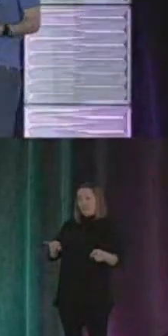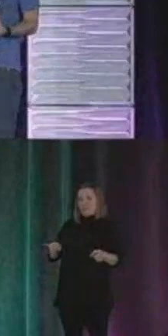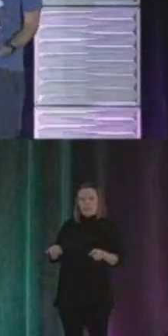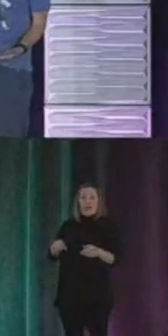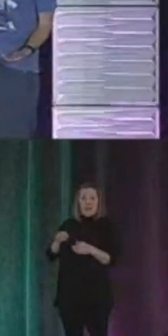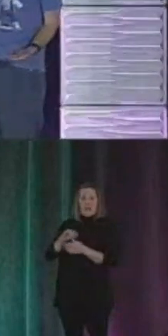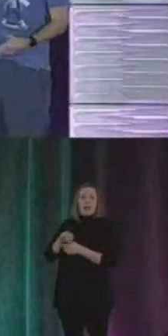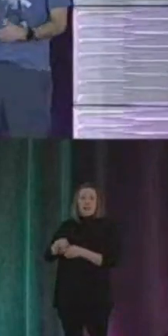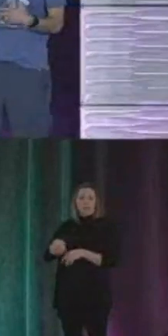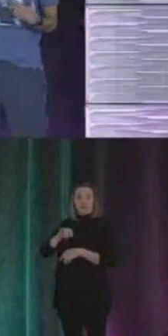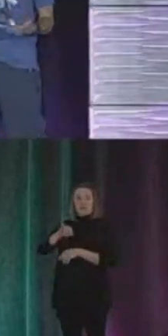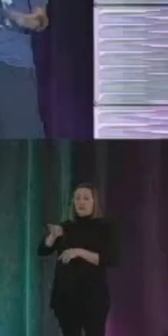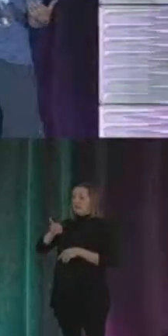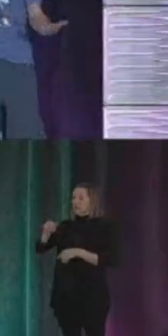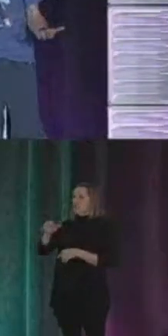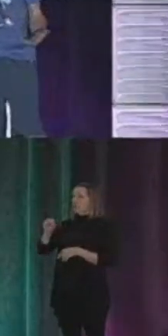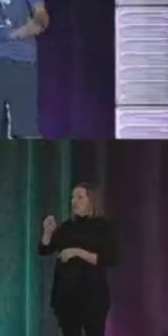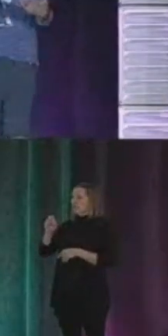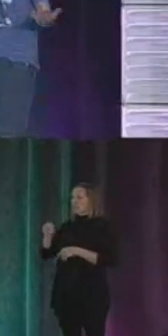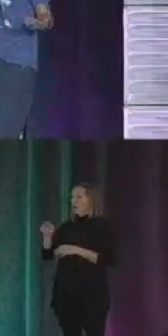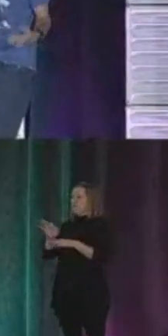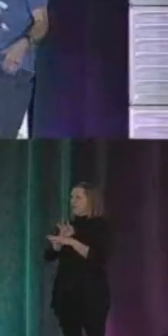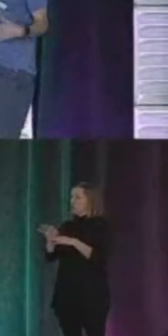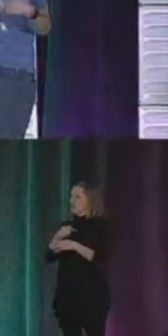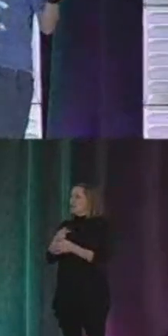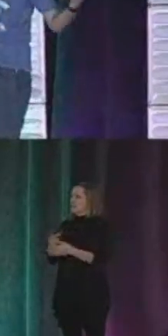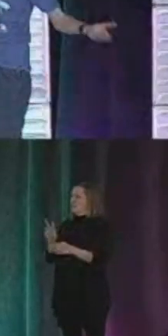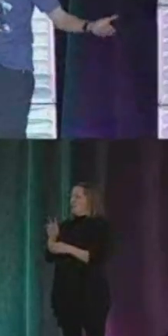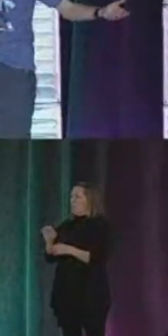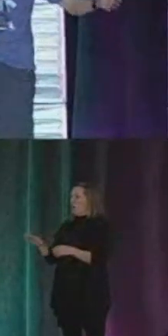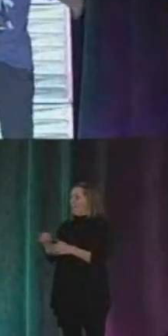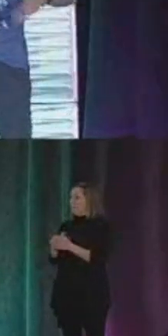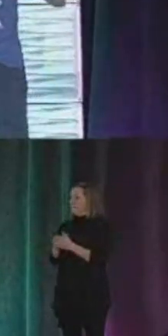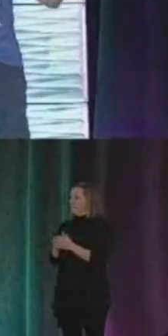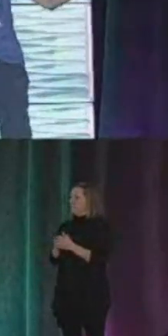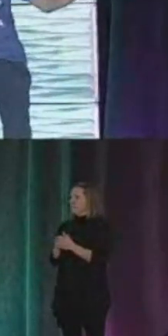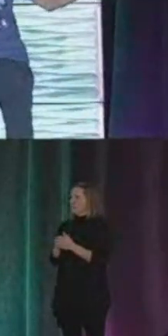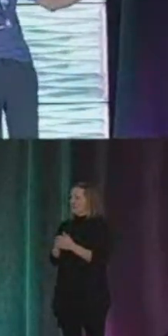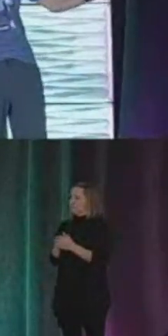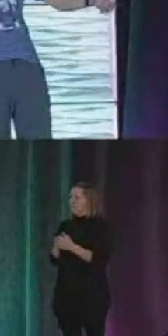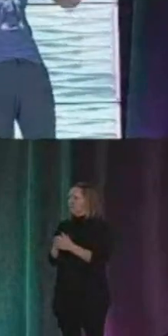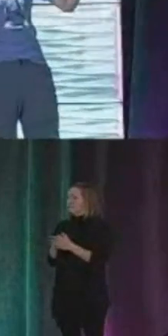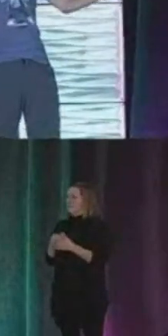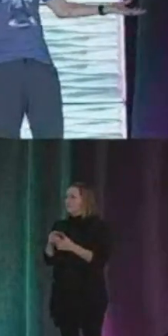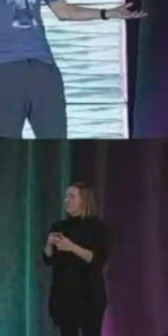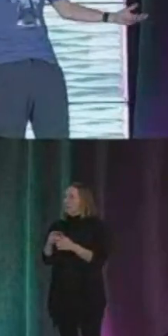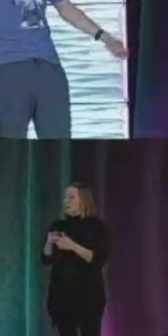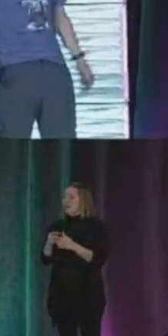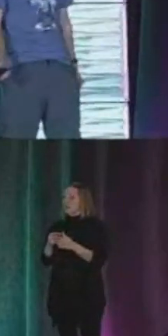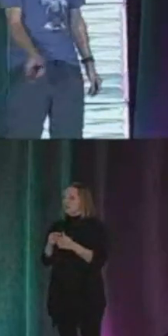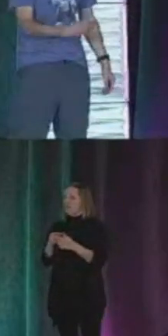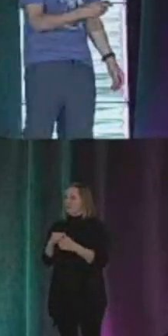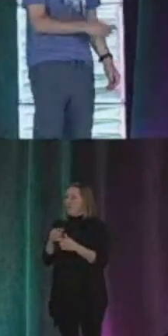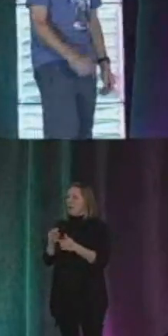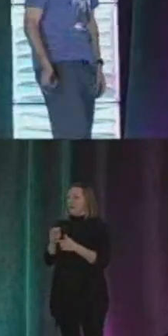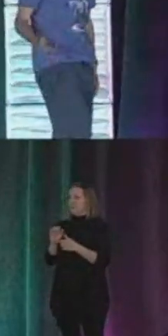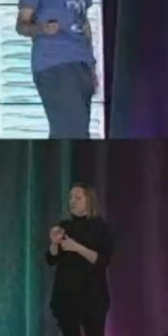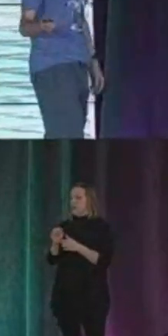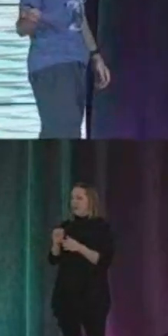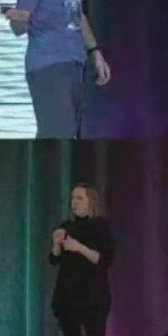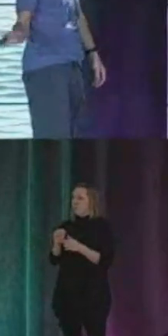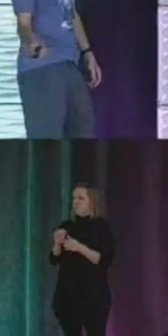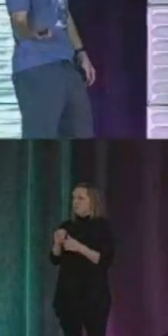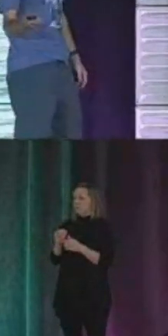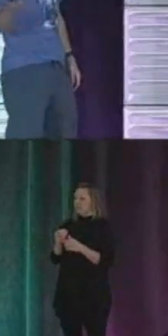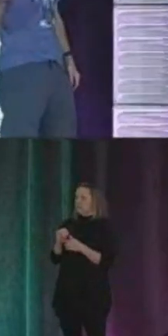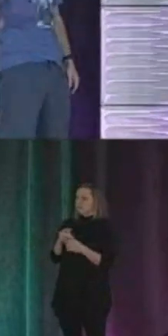is just a simple utility that returns a response, a web fetch response. So you want to learn what you're supposed to return from a loader, you go to MDN, not the Remix docs. That's